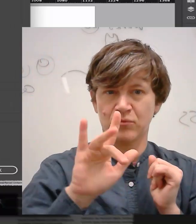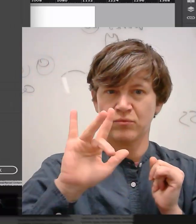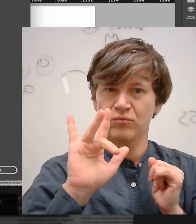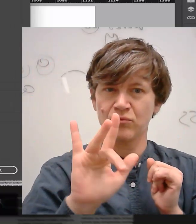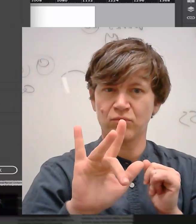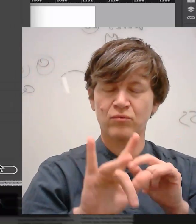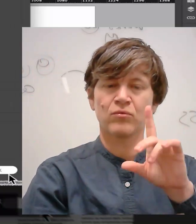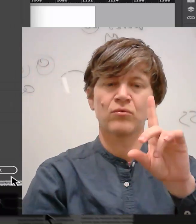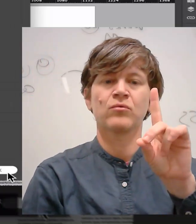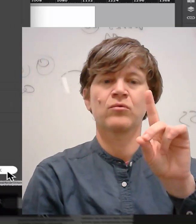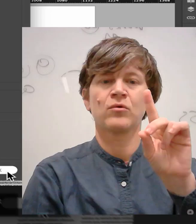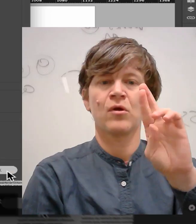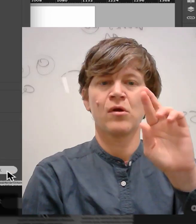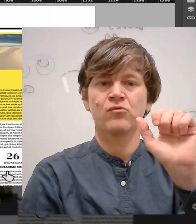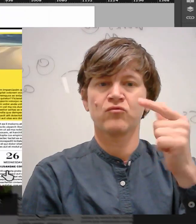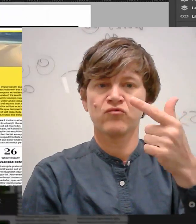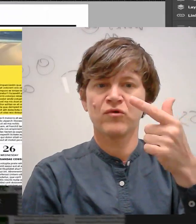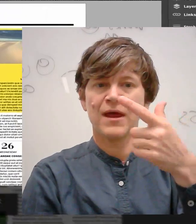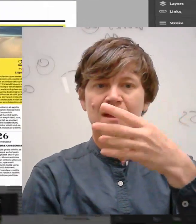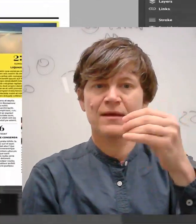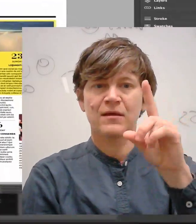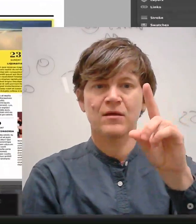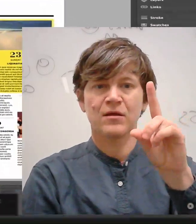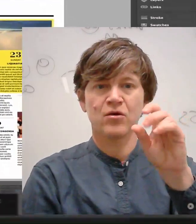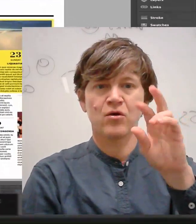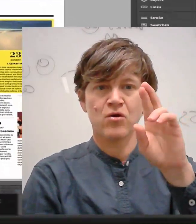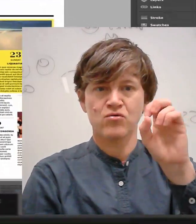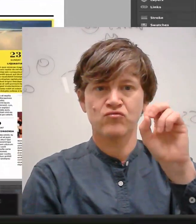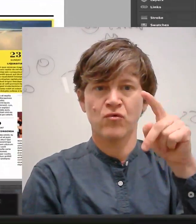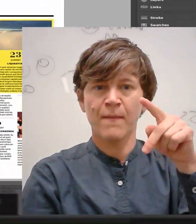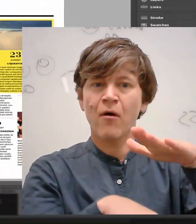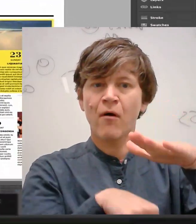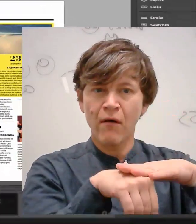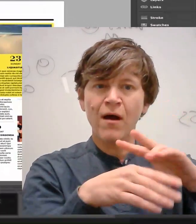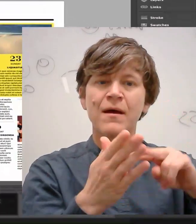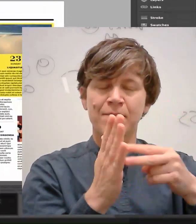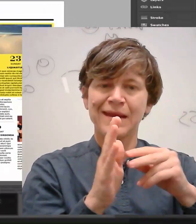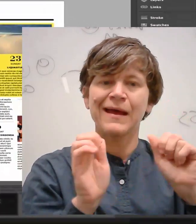is enabled in layout view.